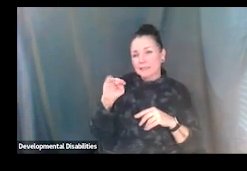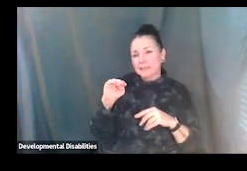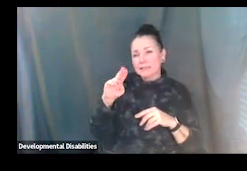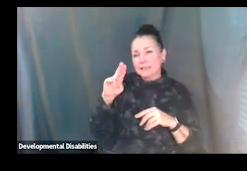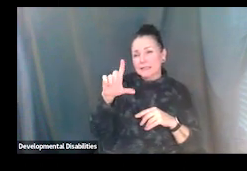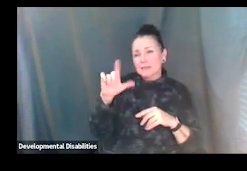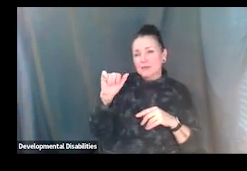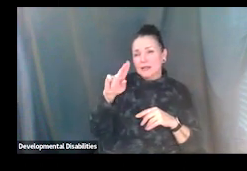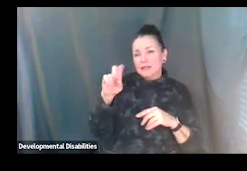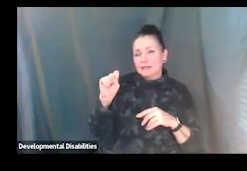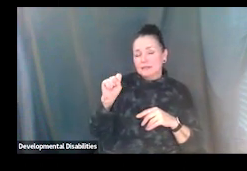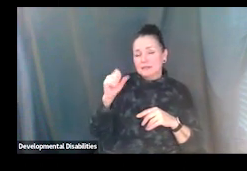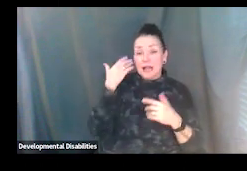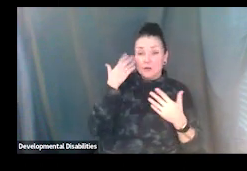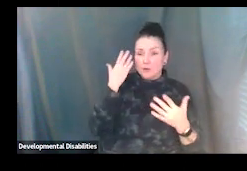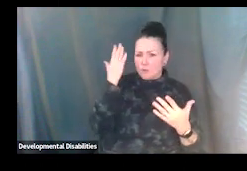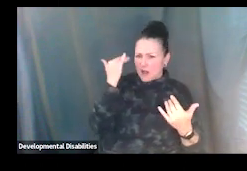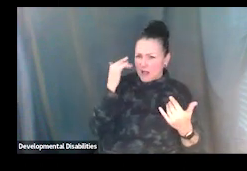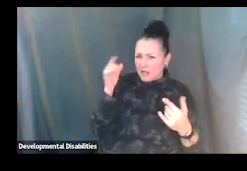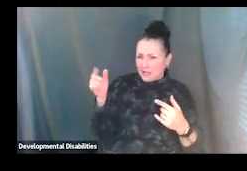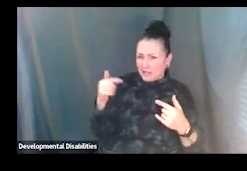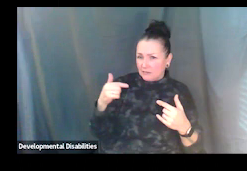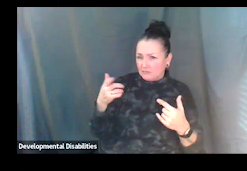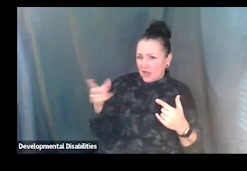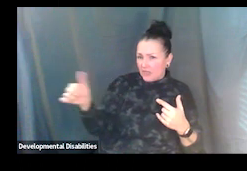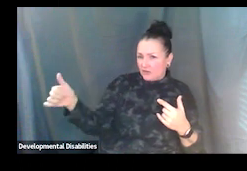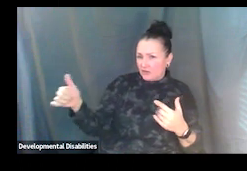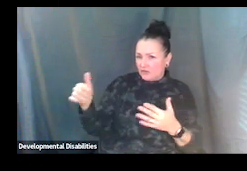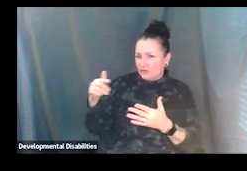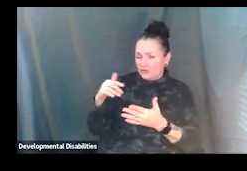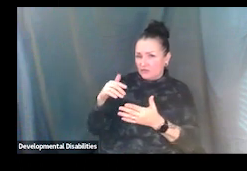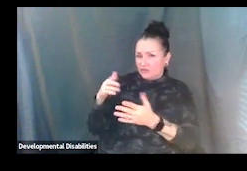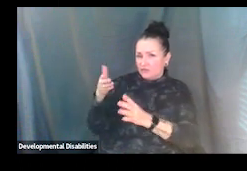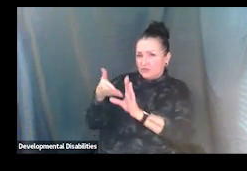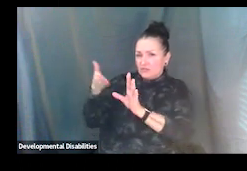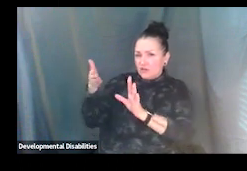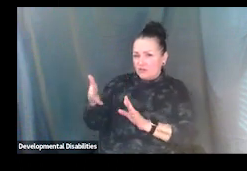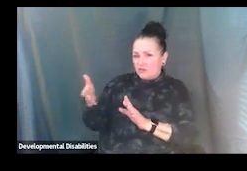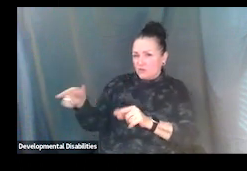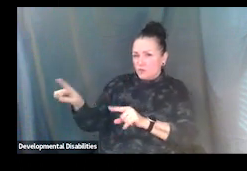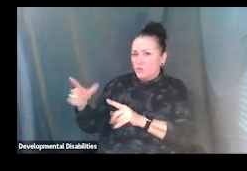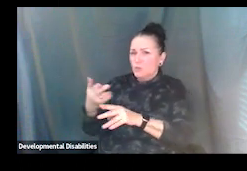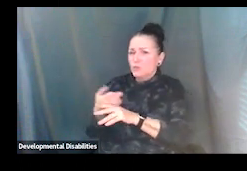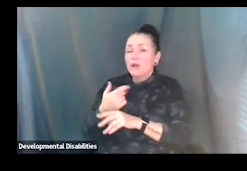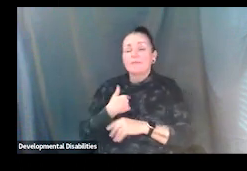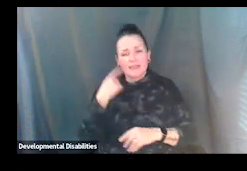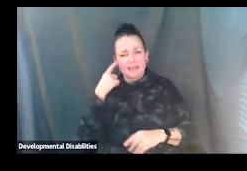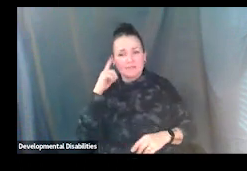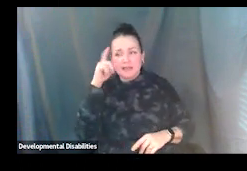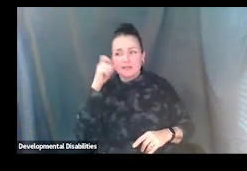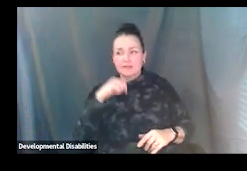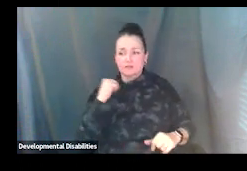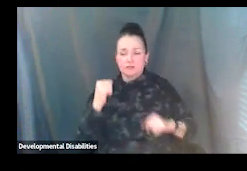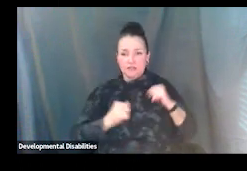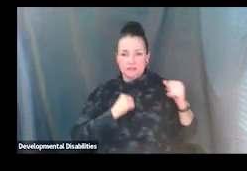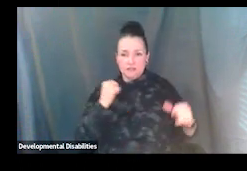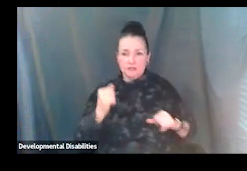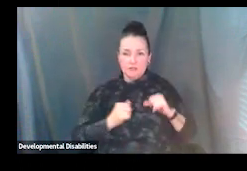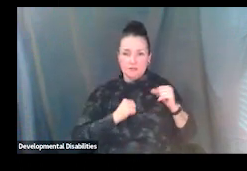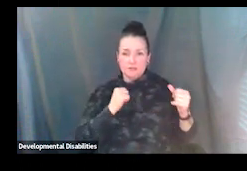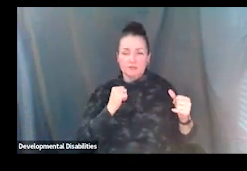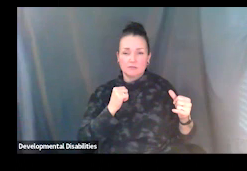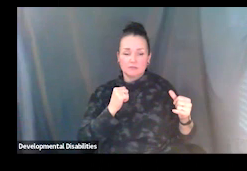I'm not too sure for Maria. Yeah, I agree. I think it's mostly because of the aggression piece. And I don't know if the aggression is